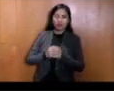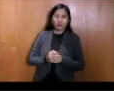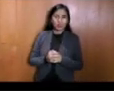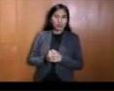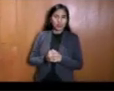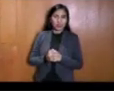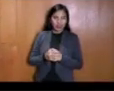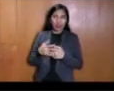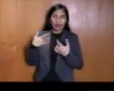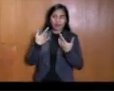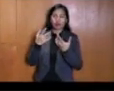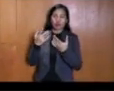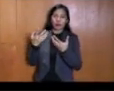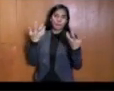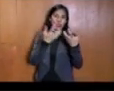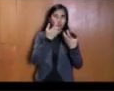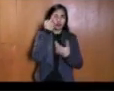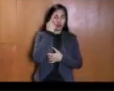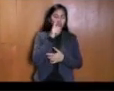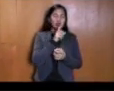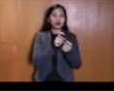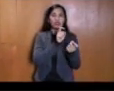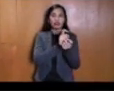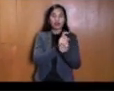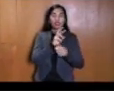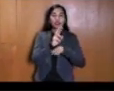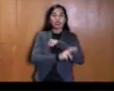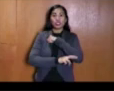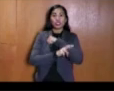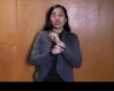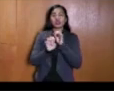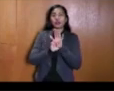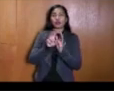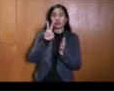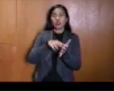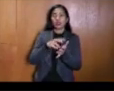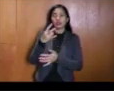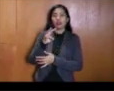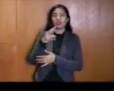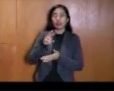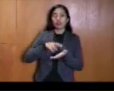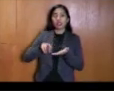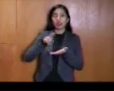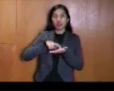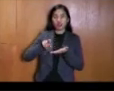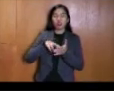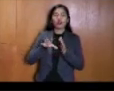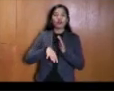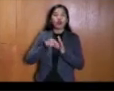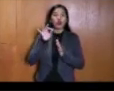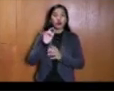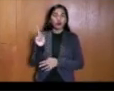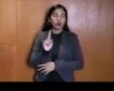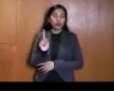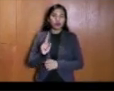particular regions. So for example, the 2017 study by Meta AI Research, they found that